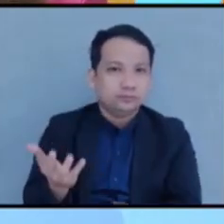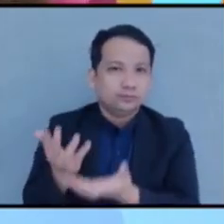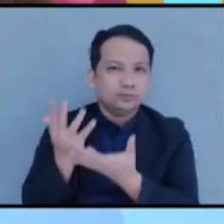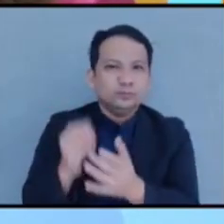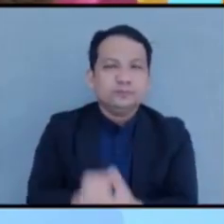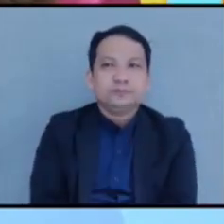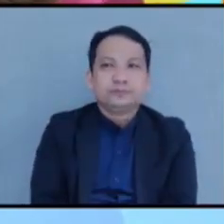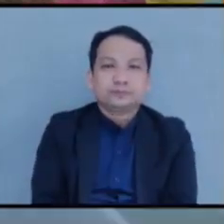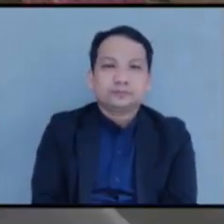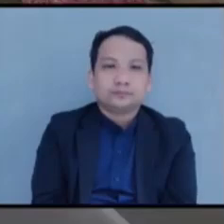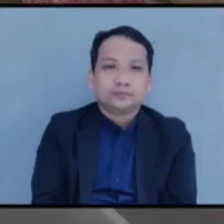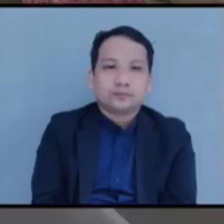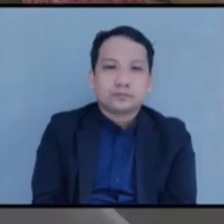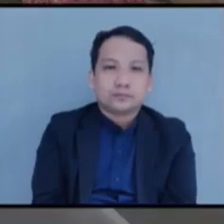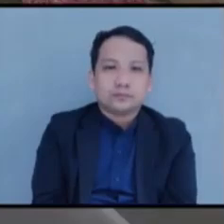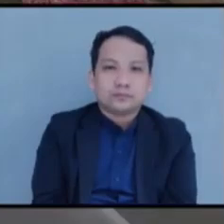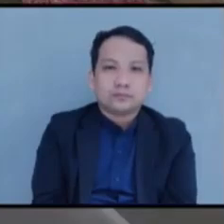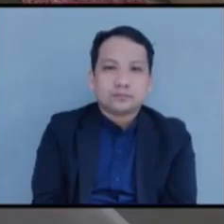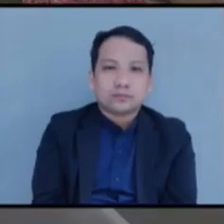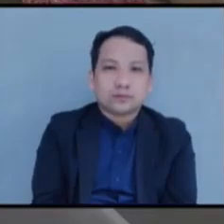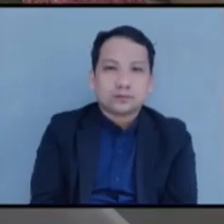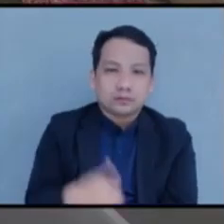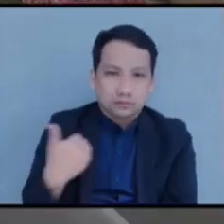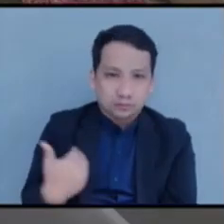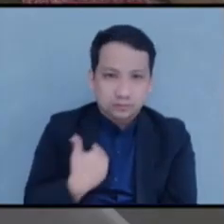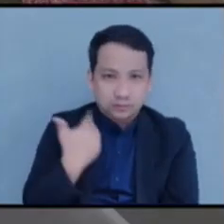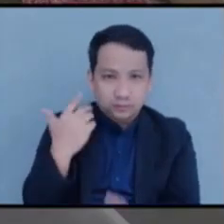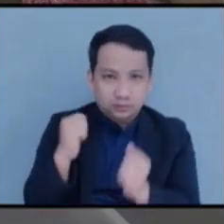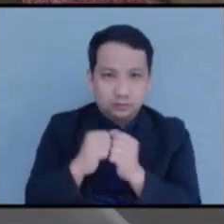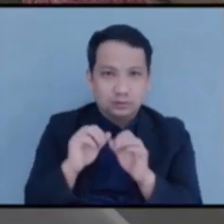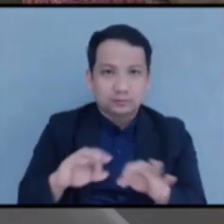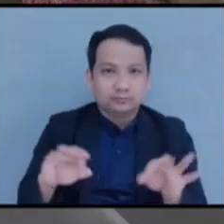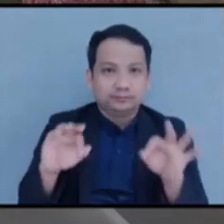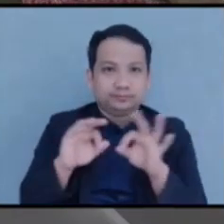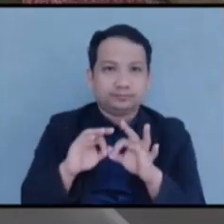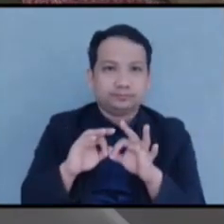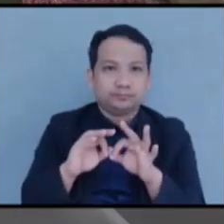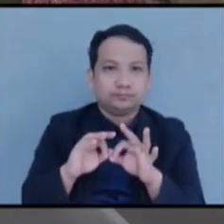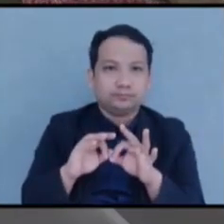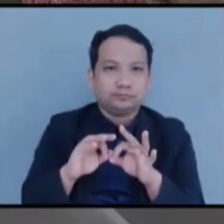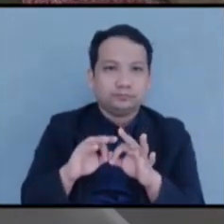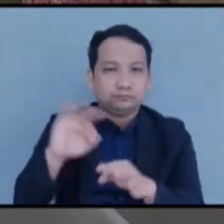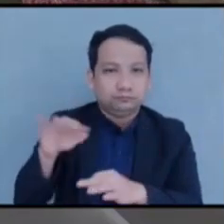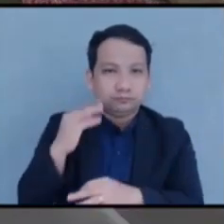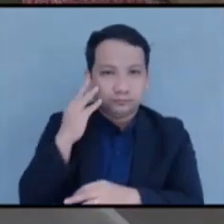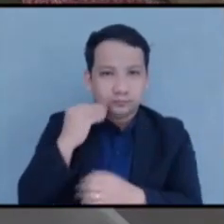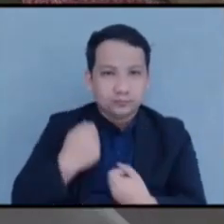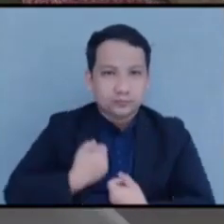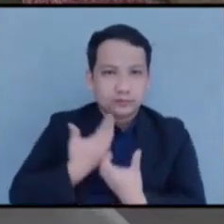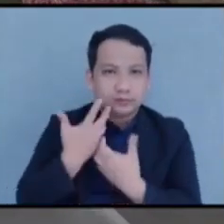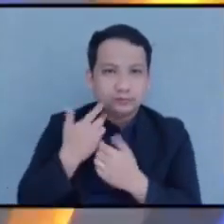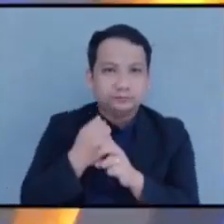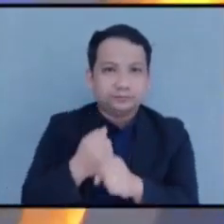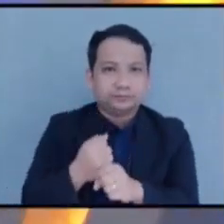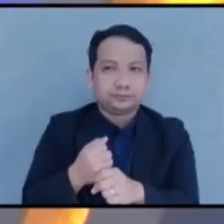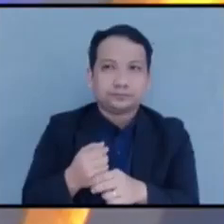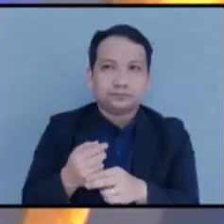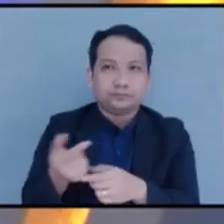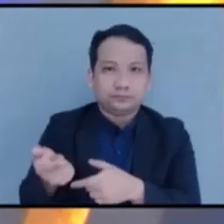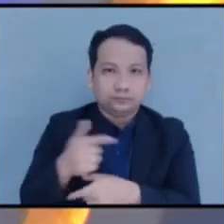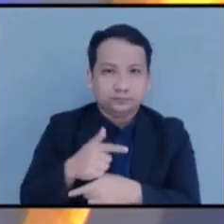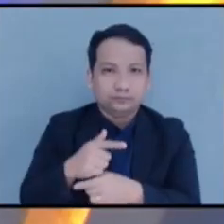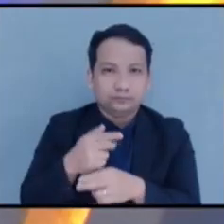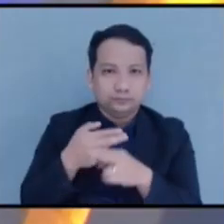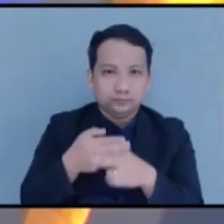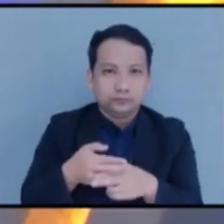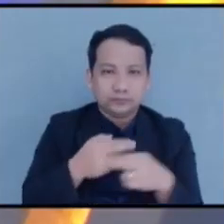really amazed at the young age. You are very, very eloquent, and you can express yourselves, no? What are other duties and